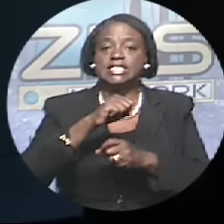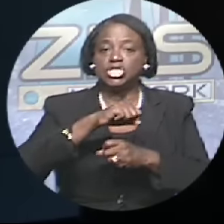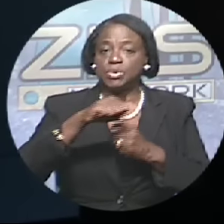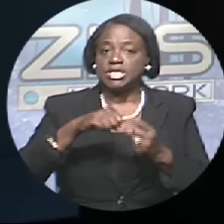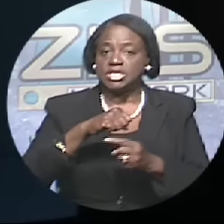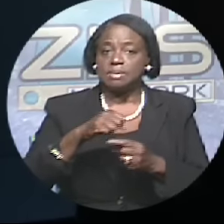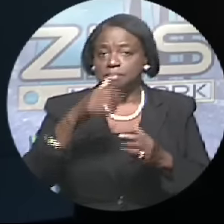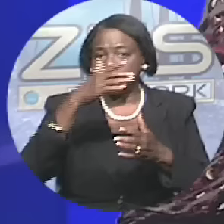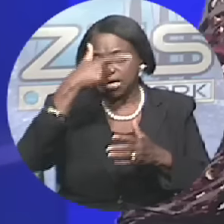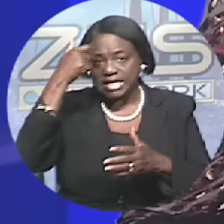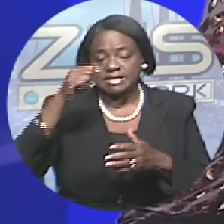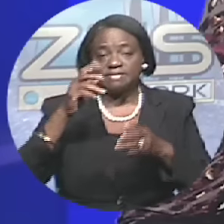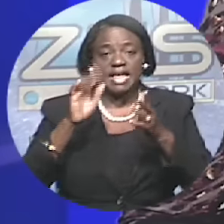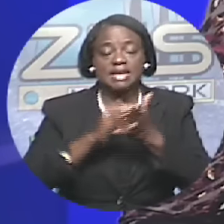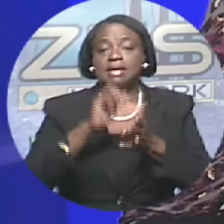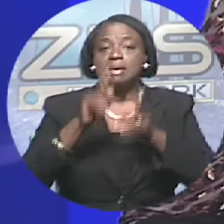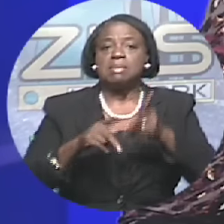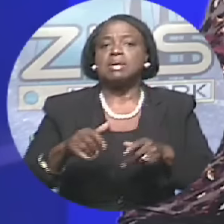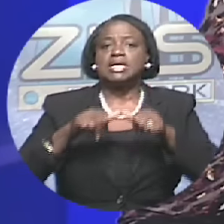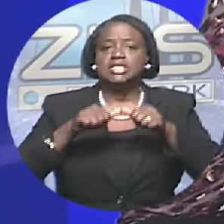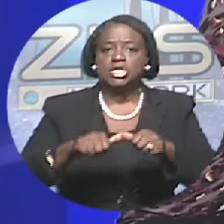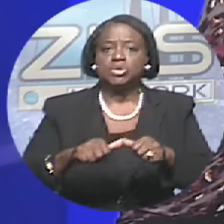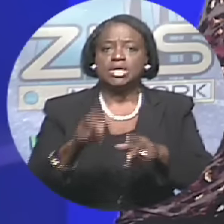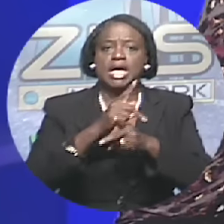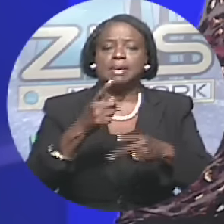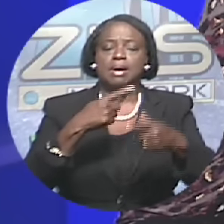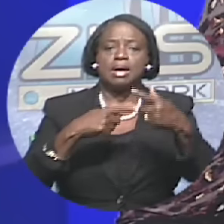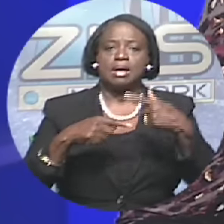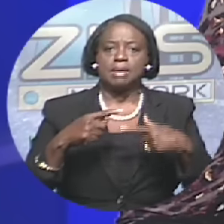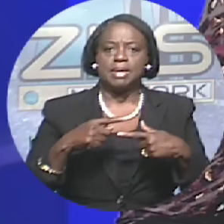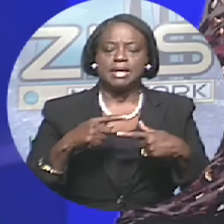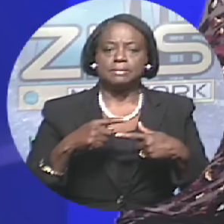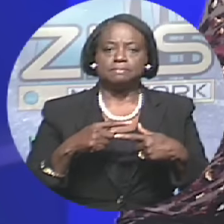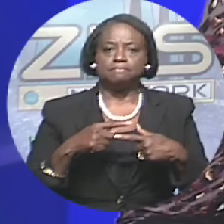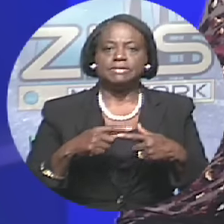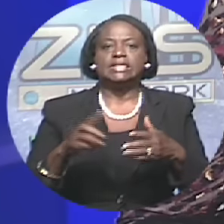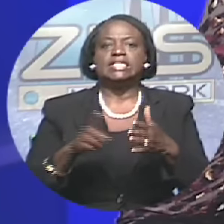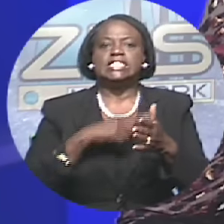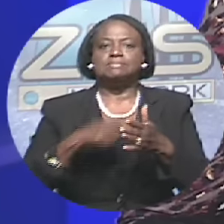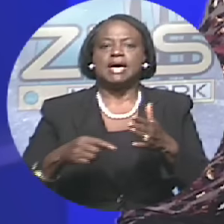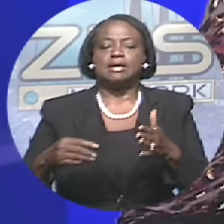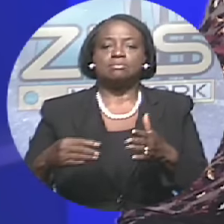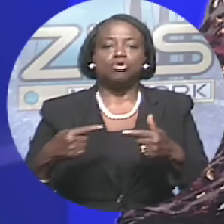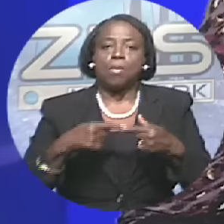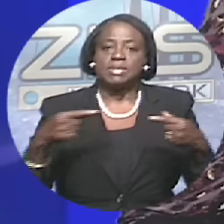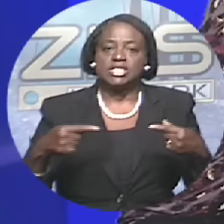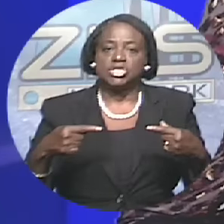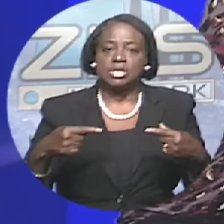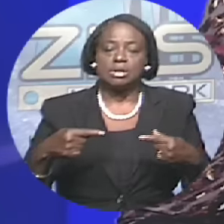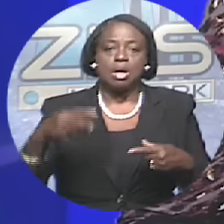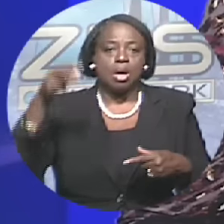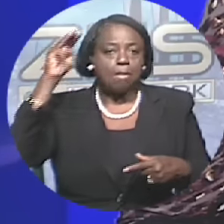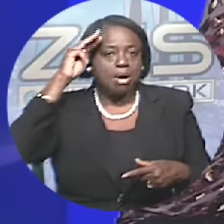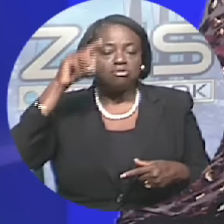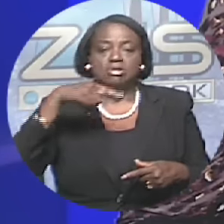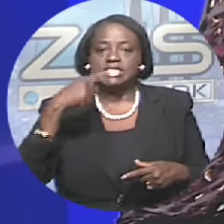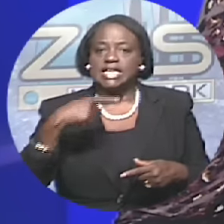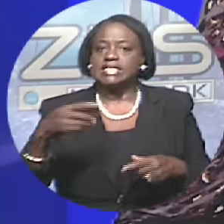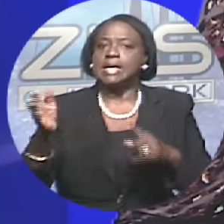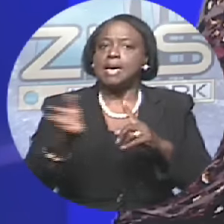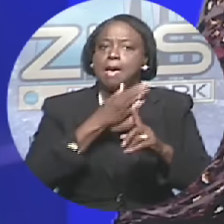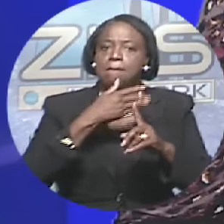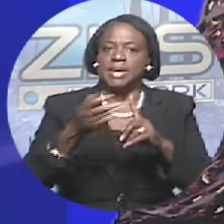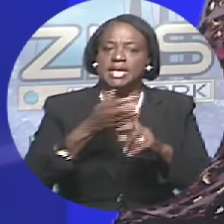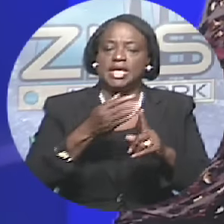keep coming. Now, despite opposition to his comments, Monroe insists that flogging will deter